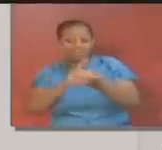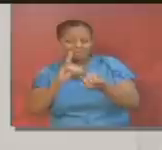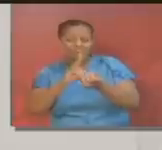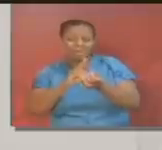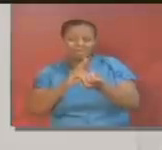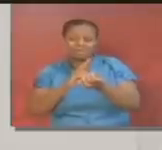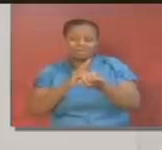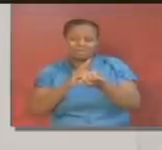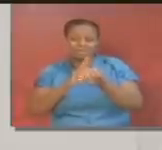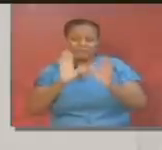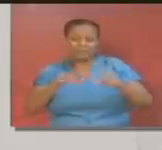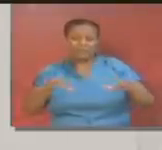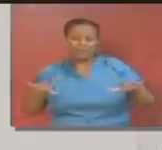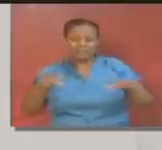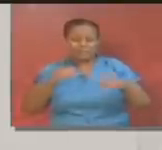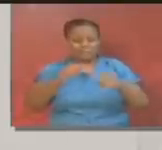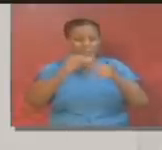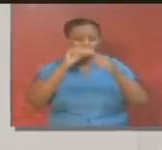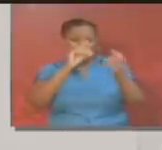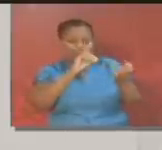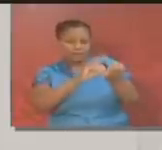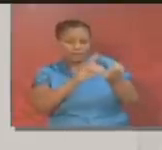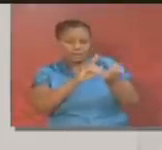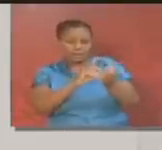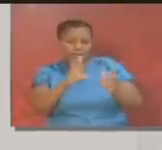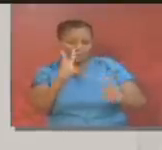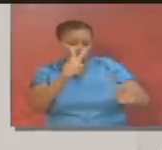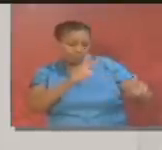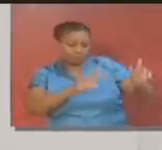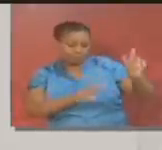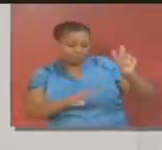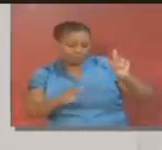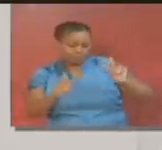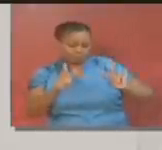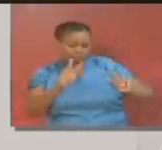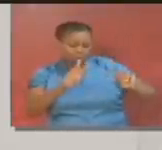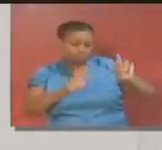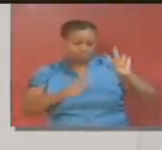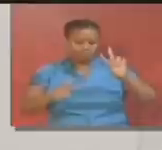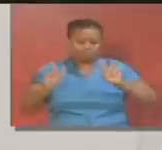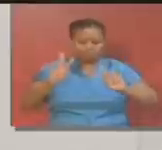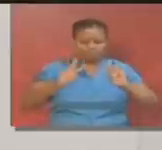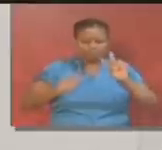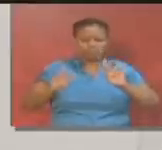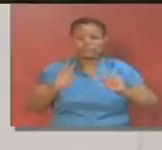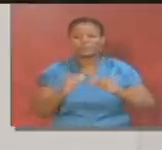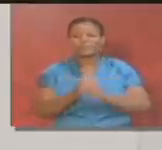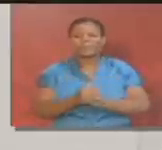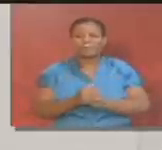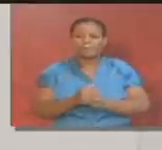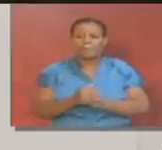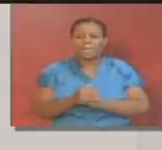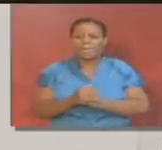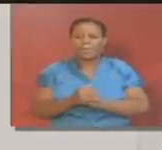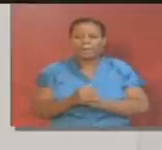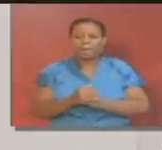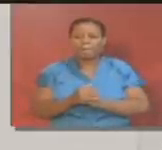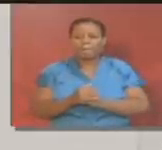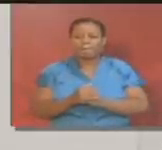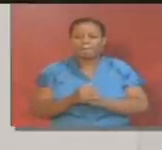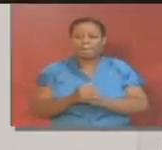in children. But when we look at that, as the minister had said before, it's actually 21 because it's